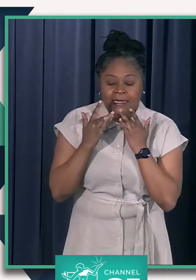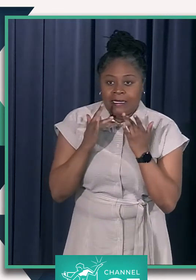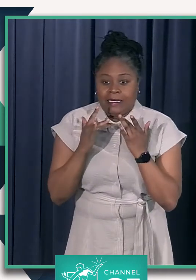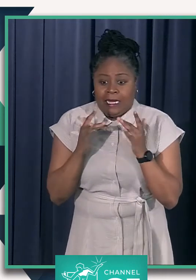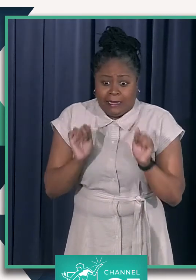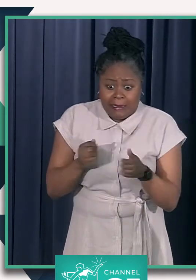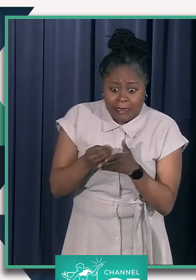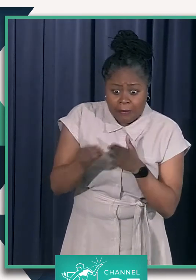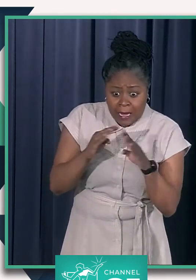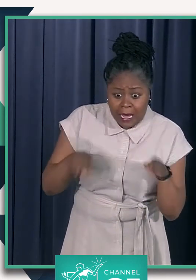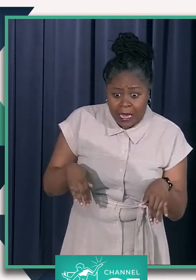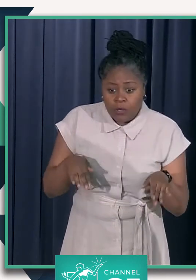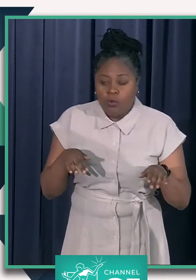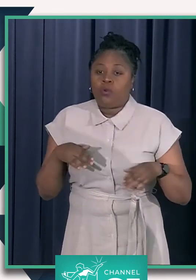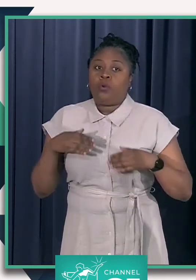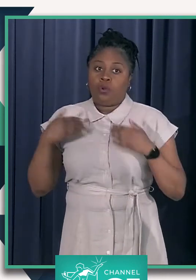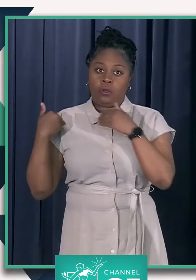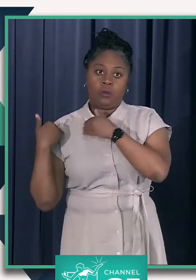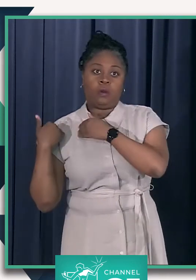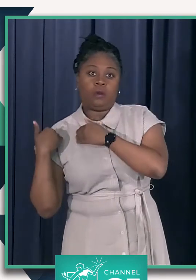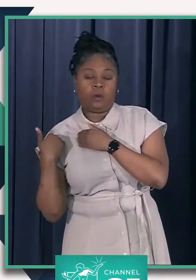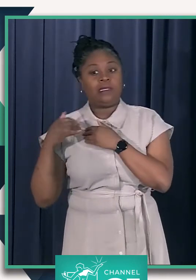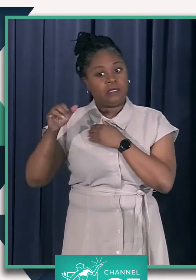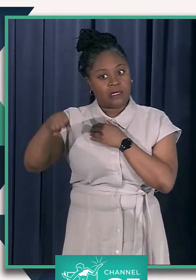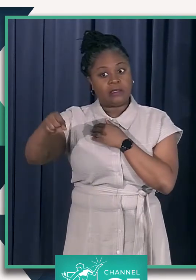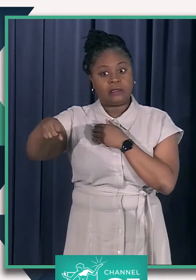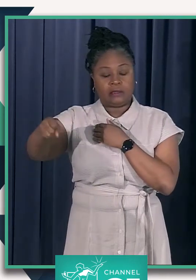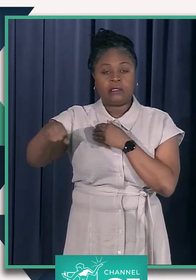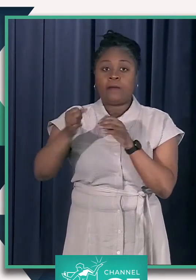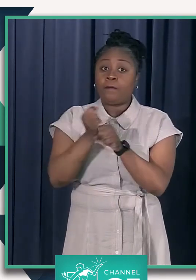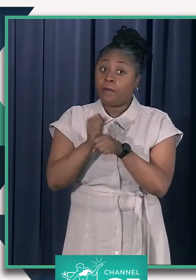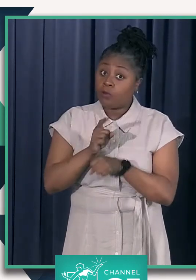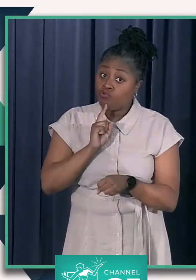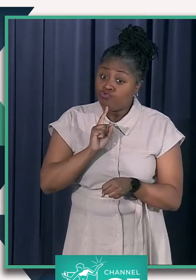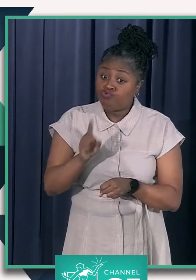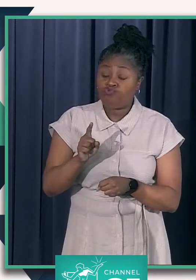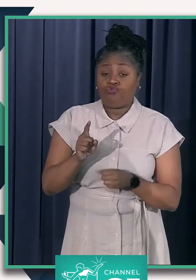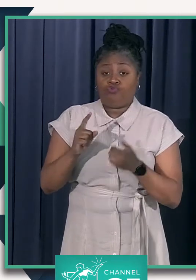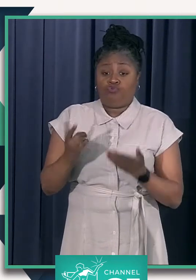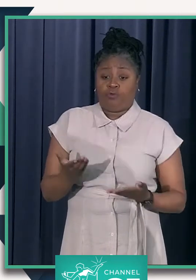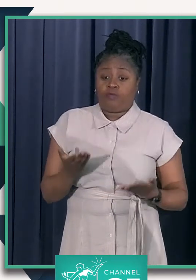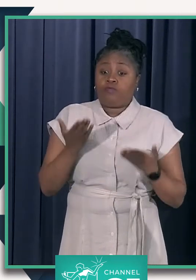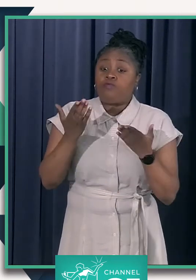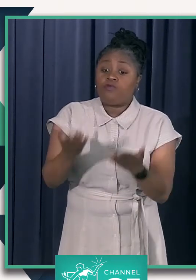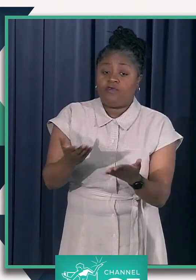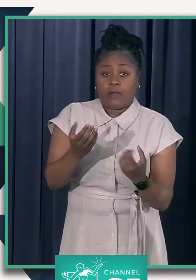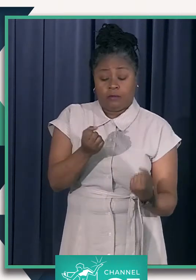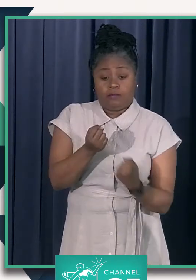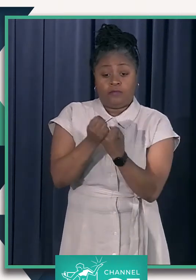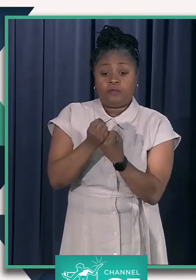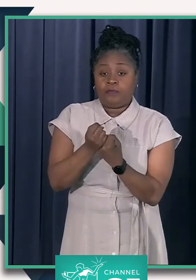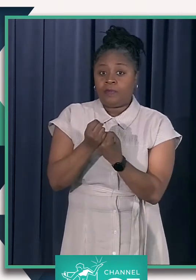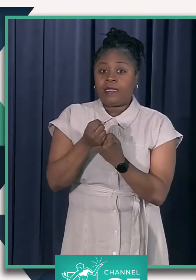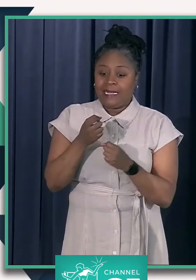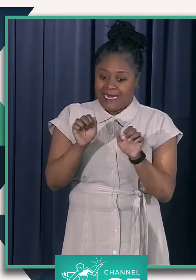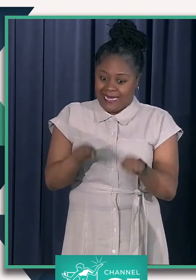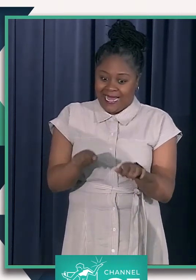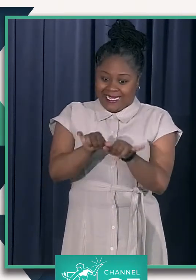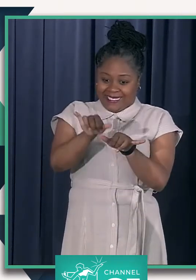so important that we make sure that we prevent displacement, that the residents are able to stay in